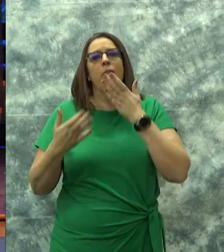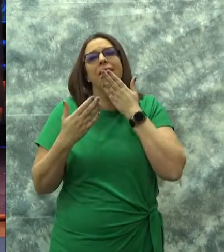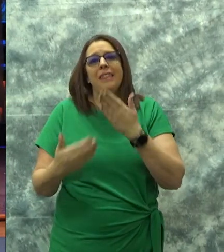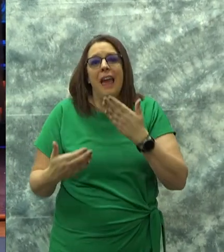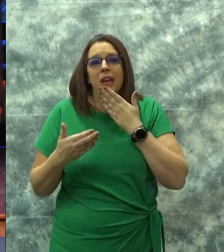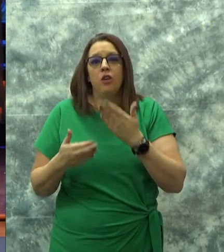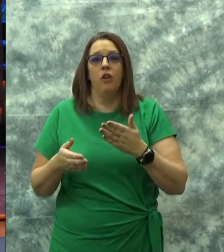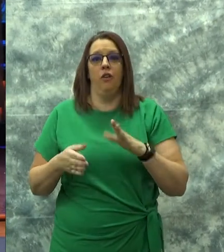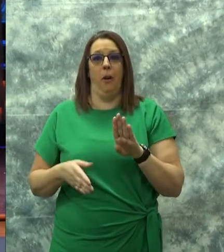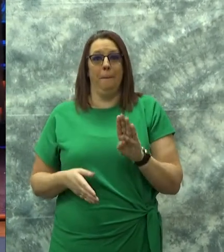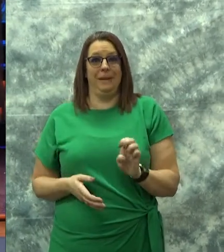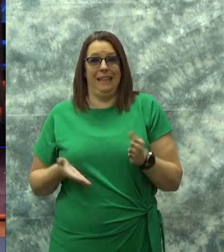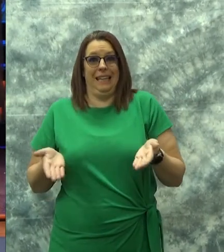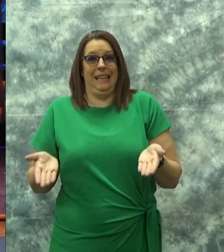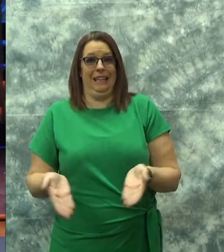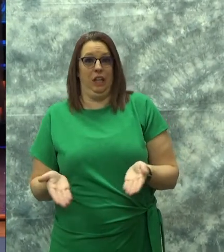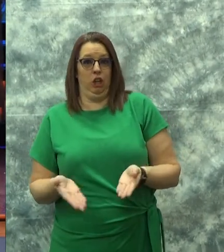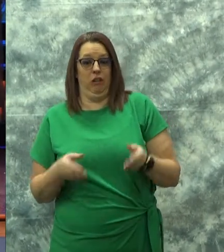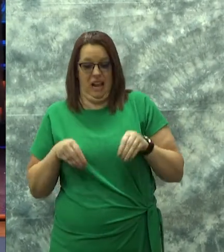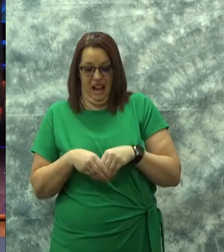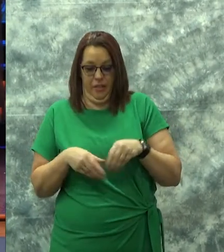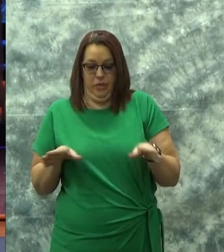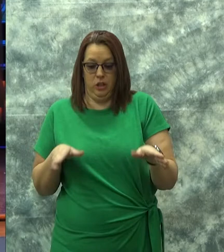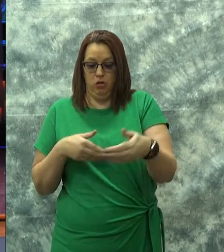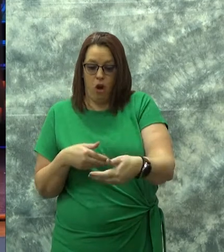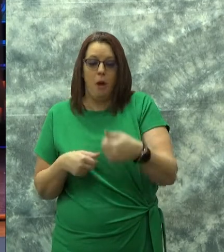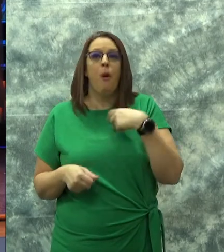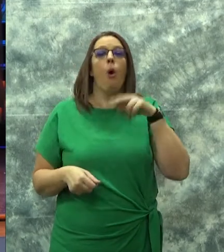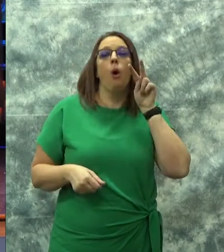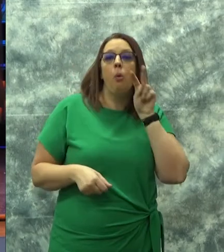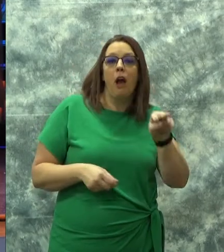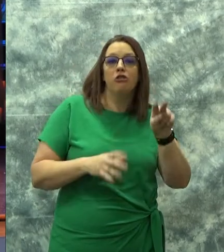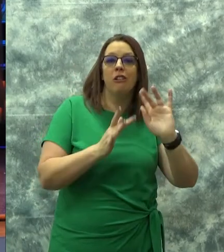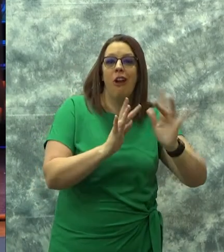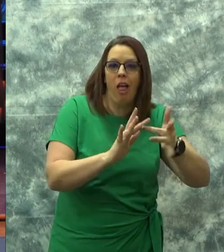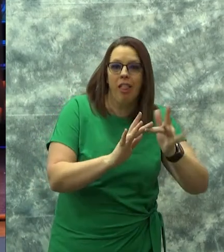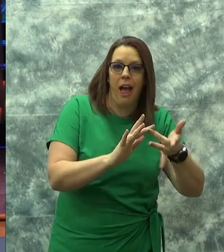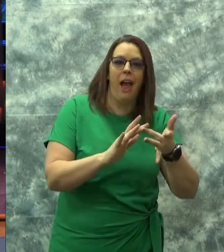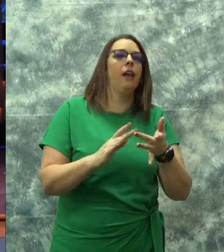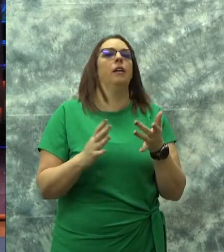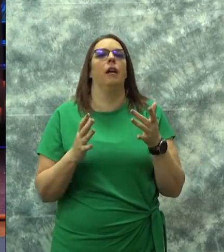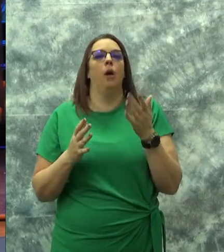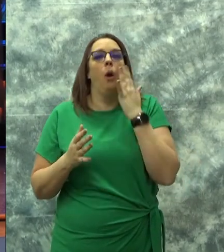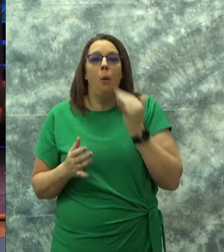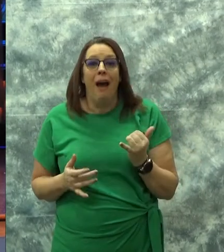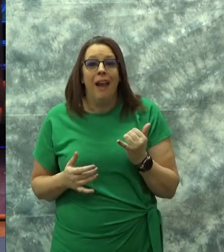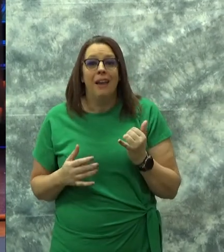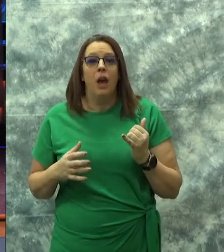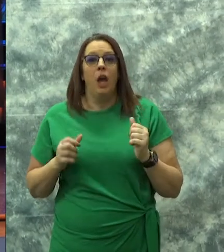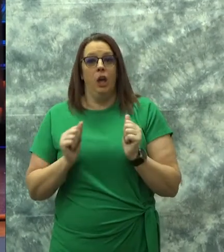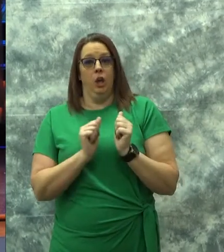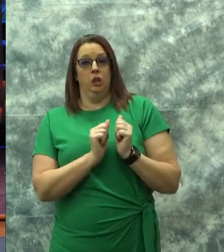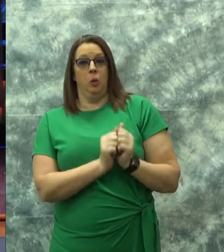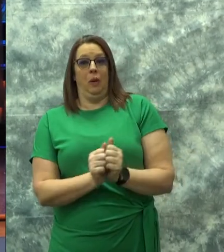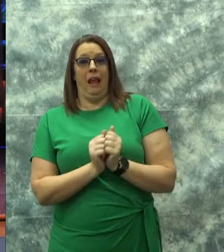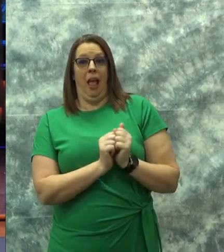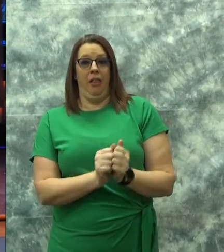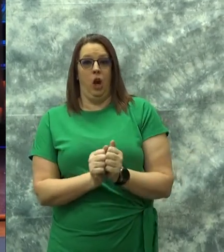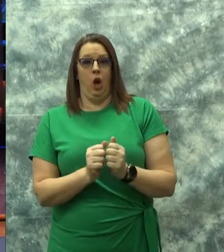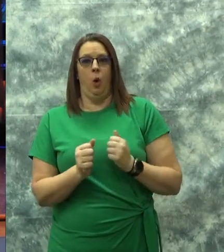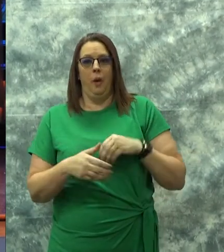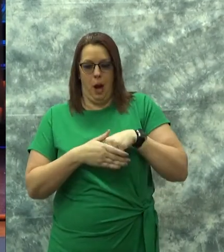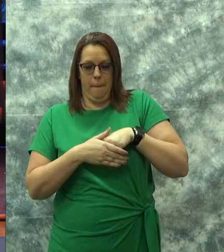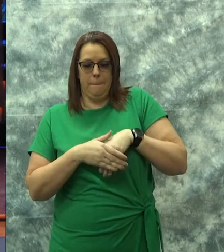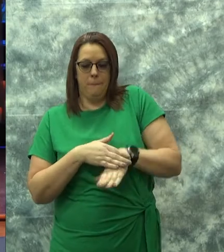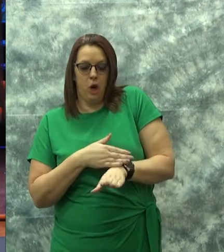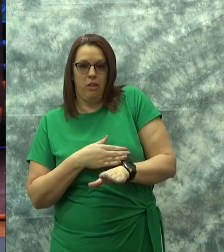we thank you for being here in this room today and watching us online, because together we are birthing the